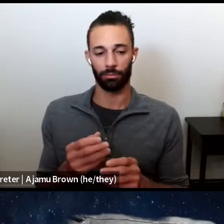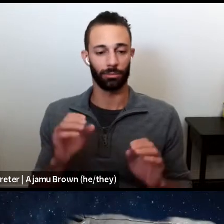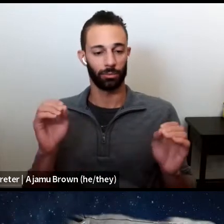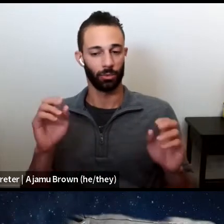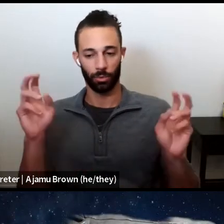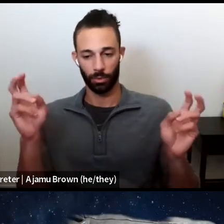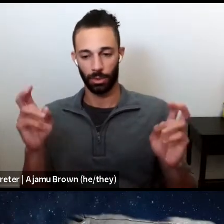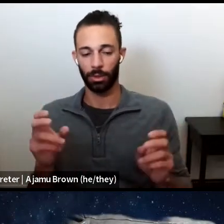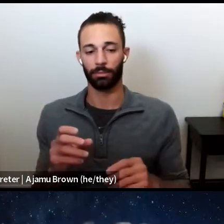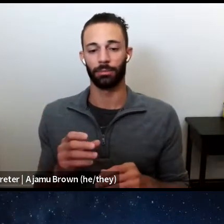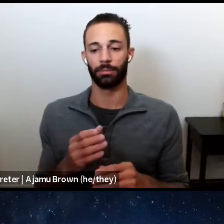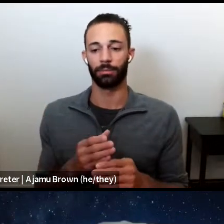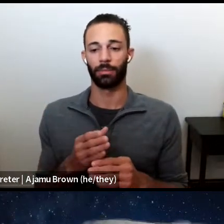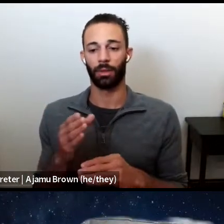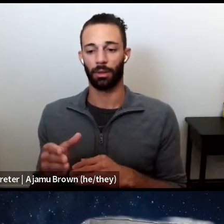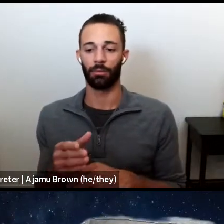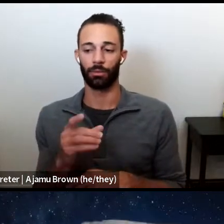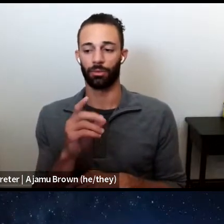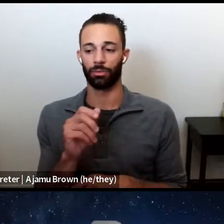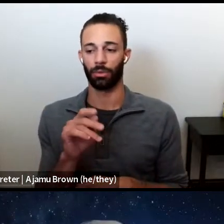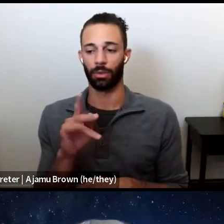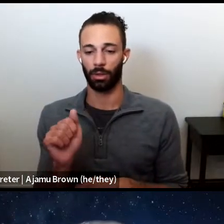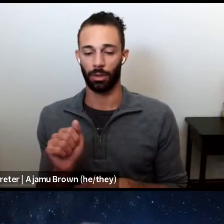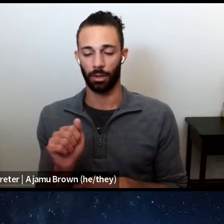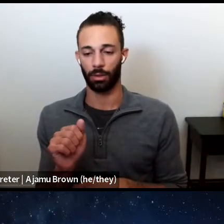after Dracula Flow.